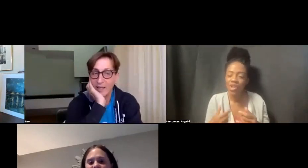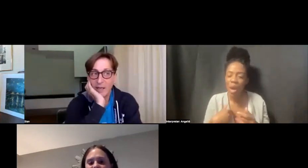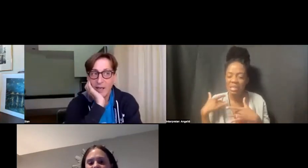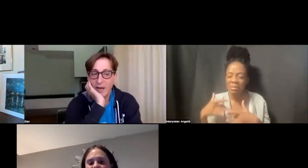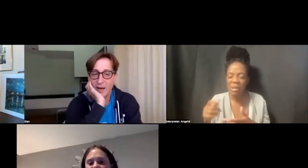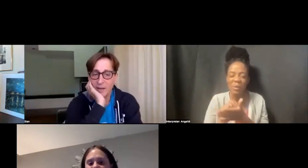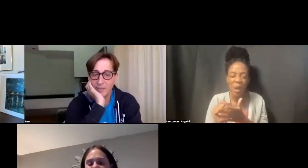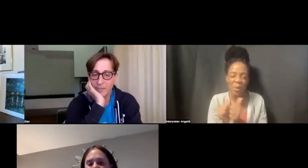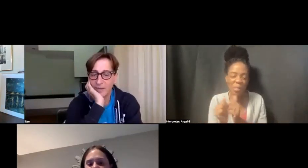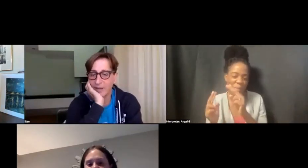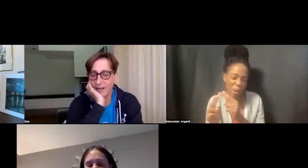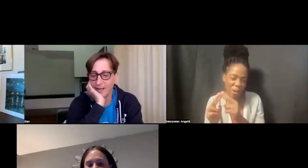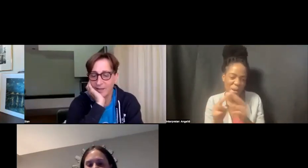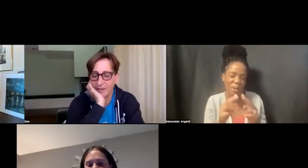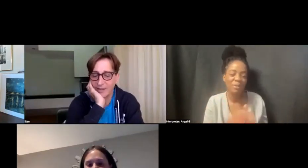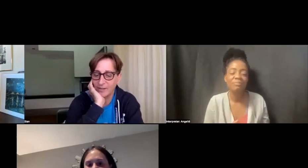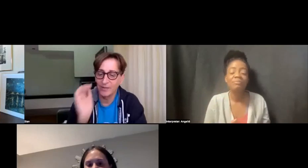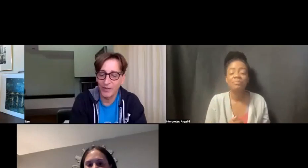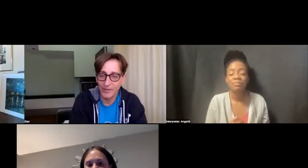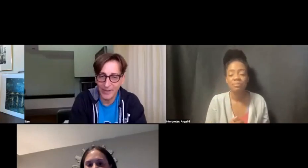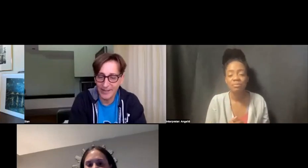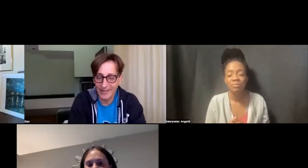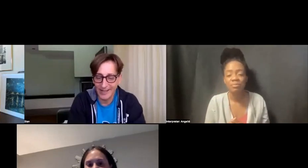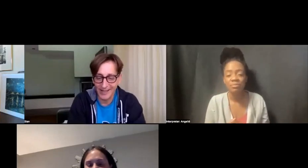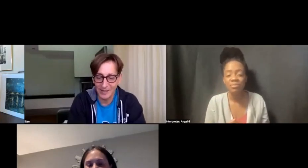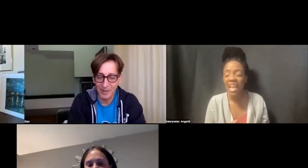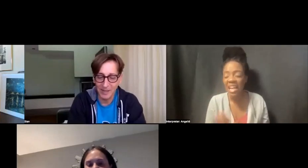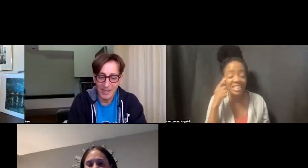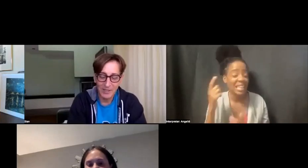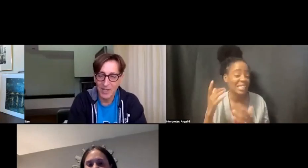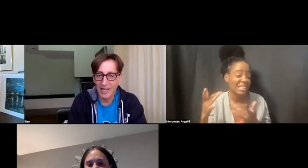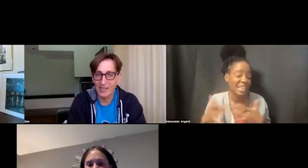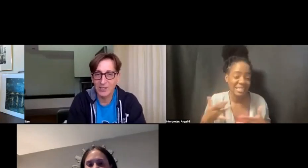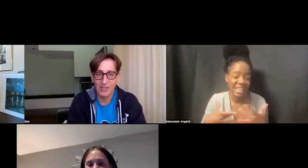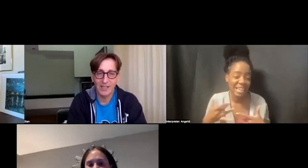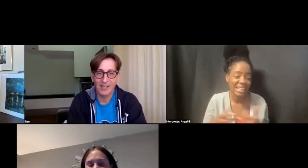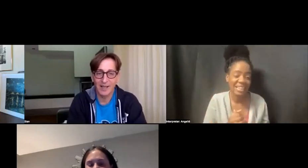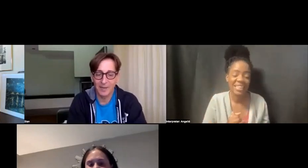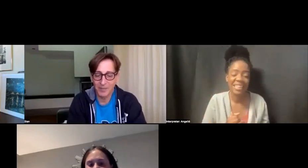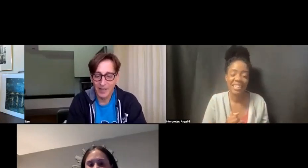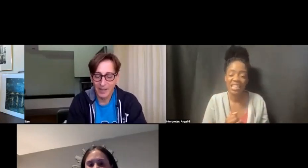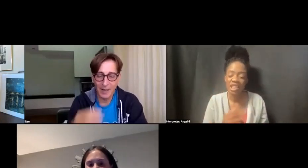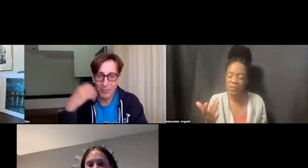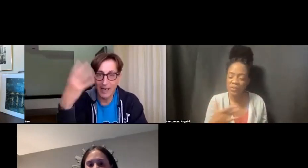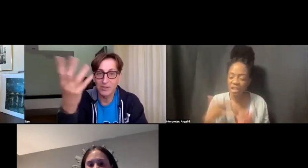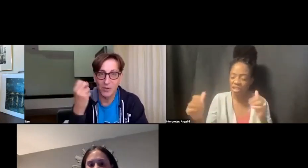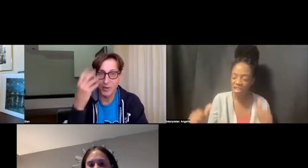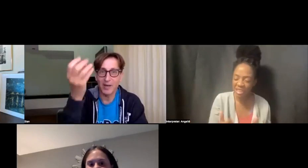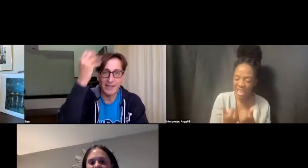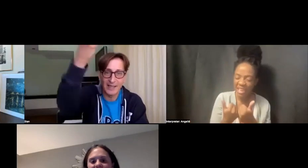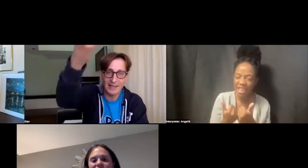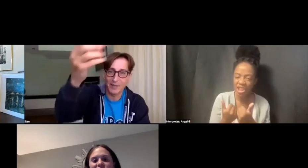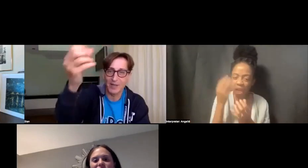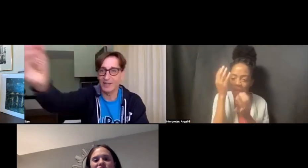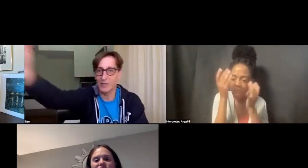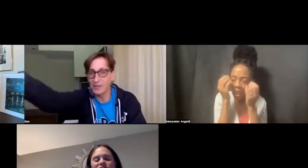mostly. And it's just, it's very, very exciting. And to be challenged and that brainstorming, when I